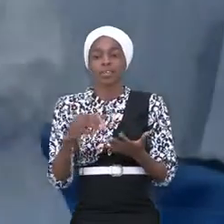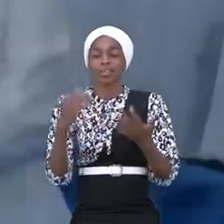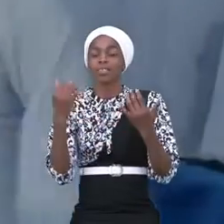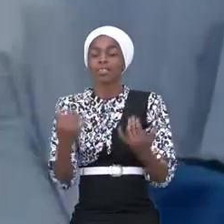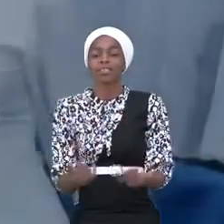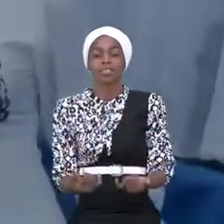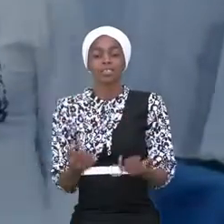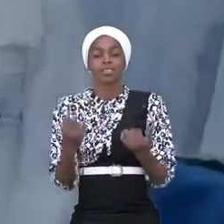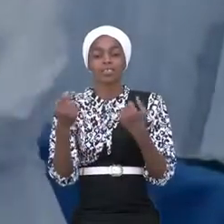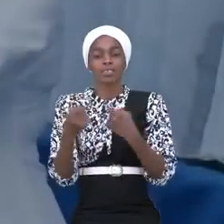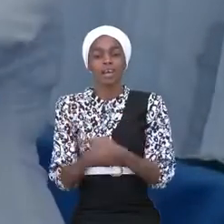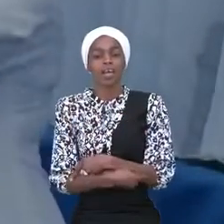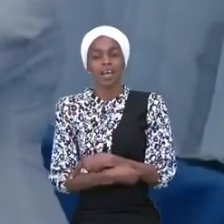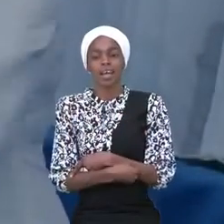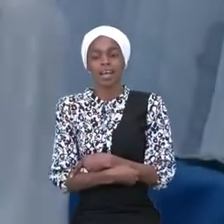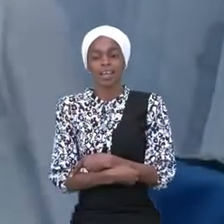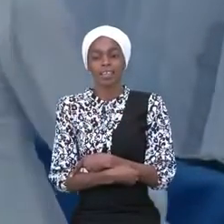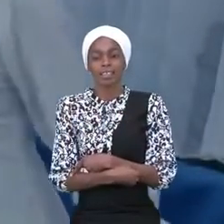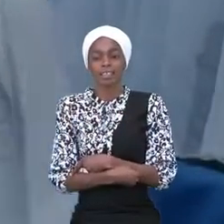up.